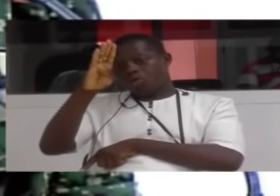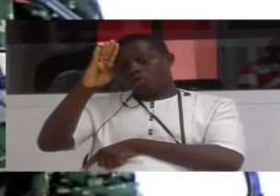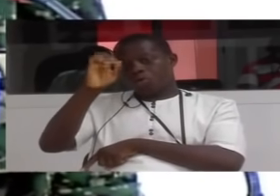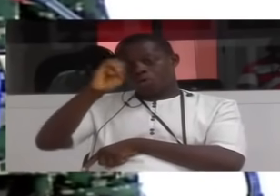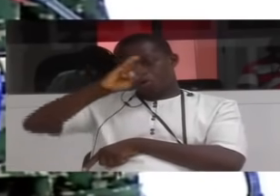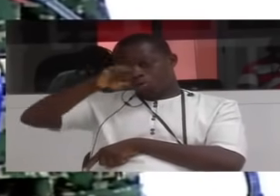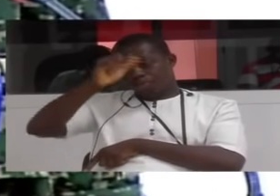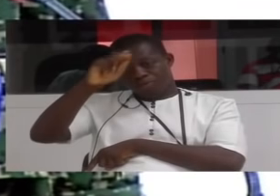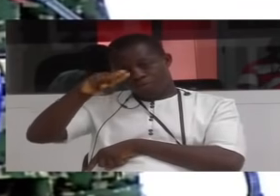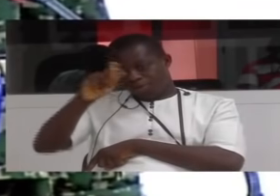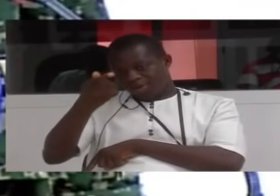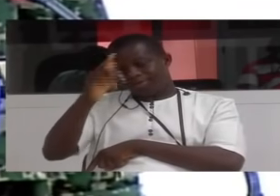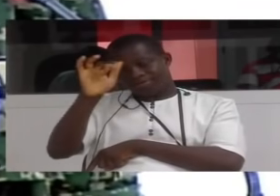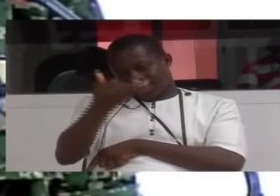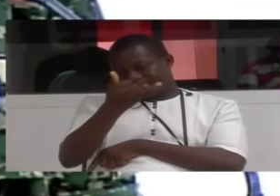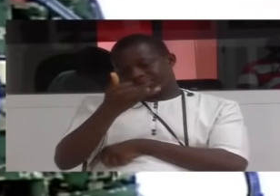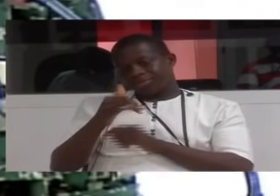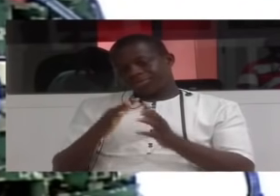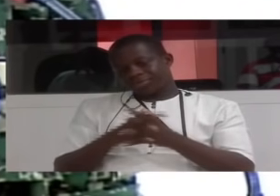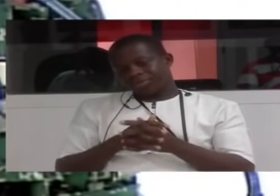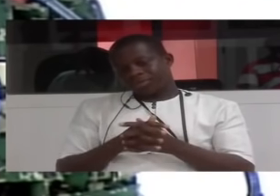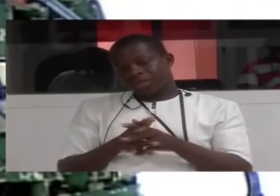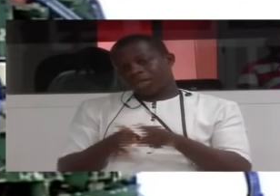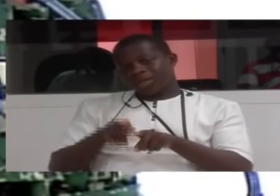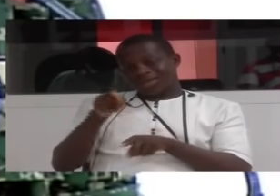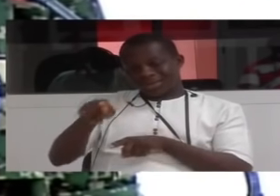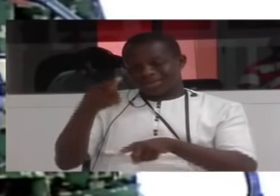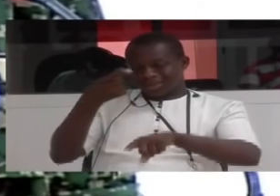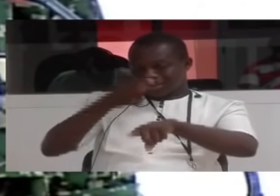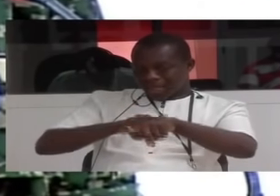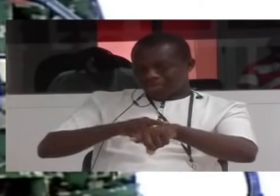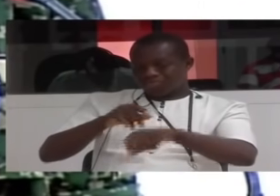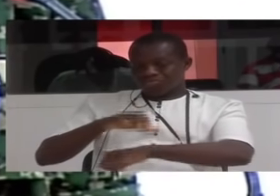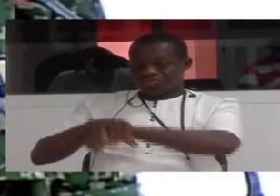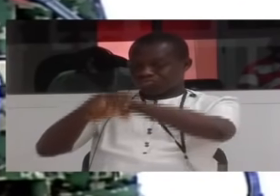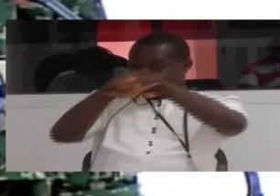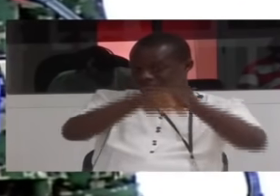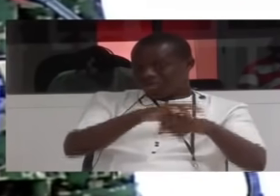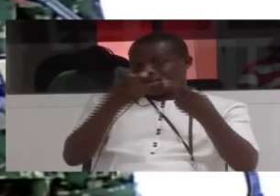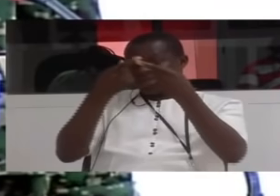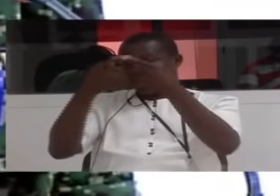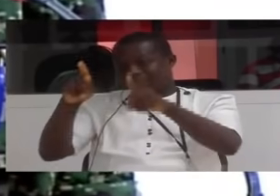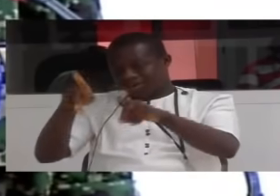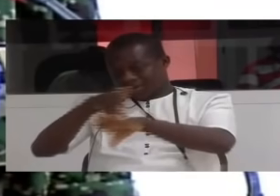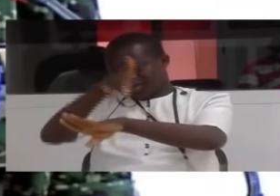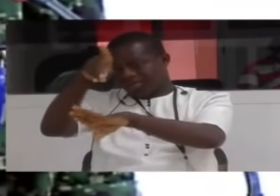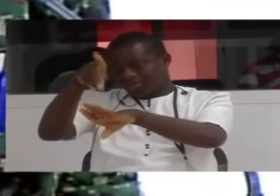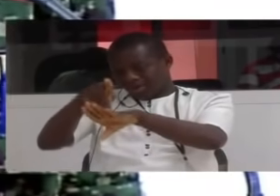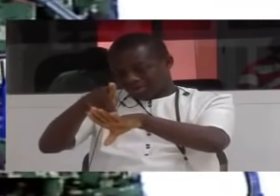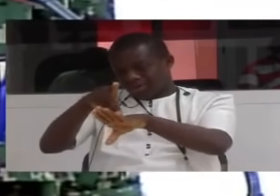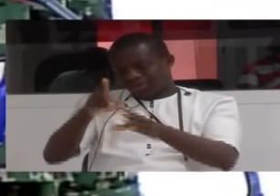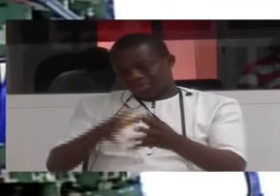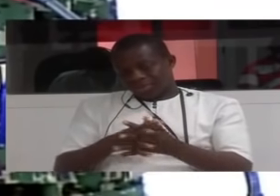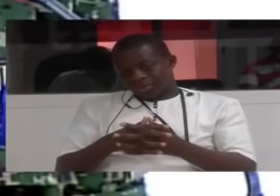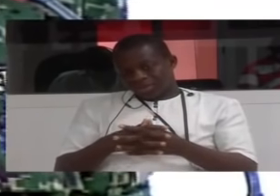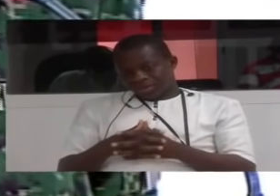one Solo Bojang? Yes. And this time round he took you to a different place. Da legui nak daf len yobbu